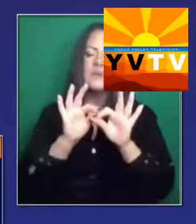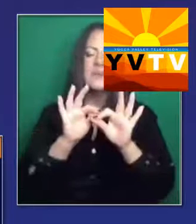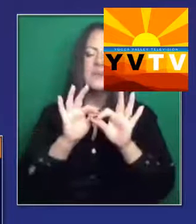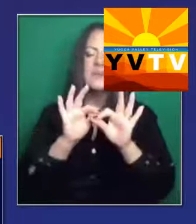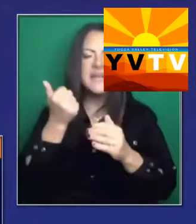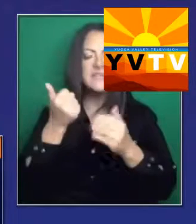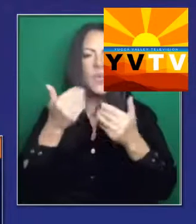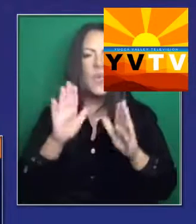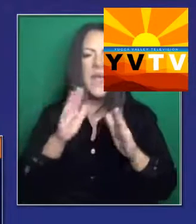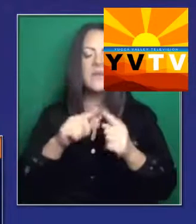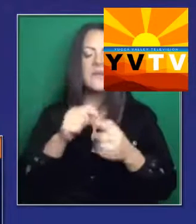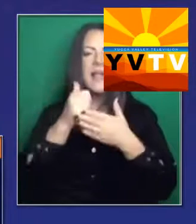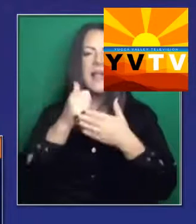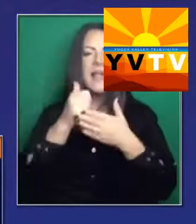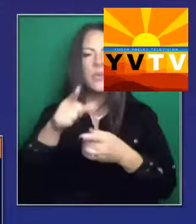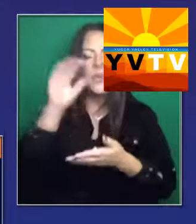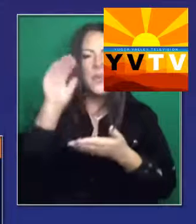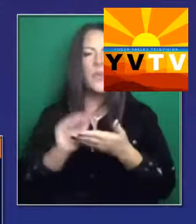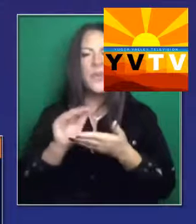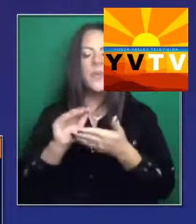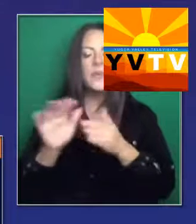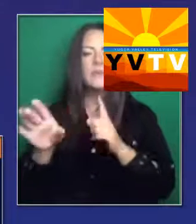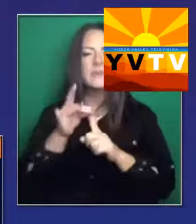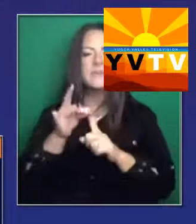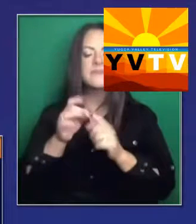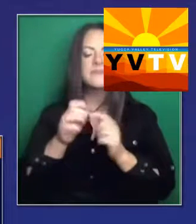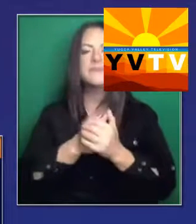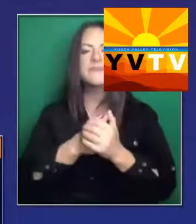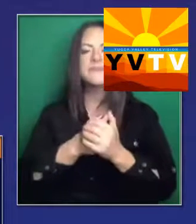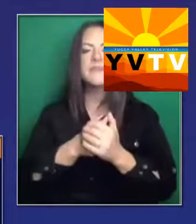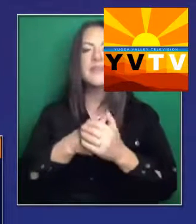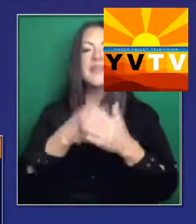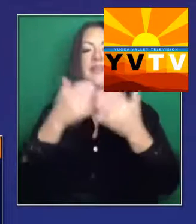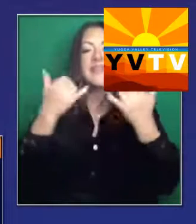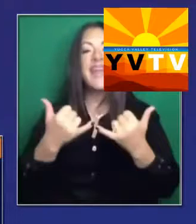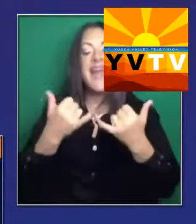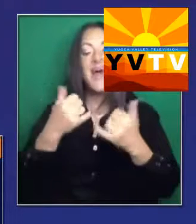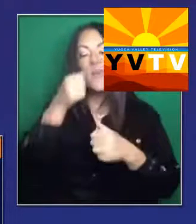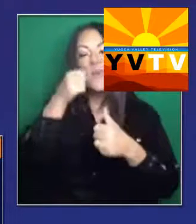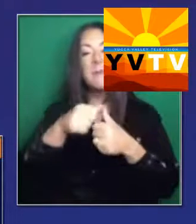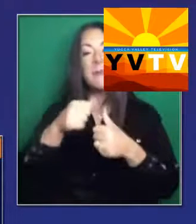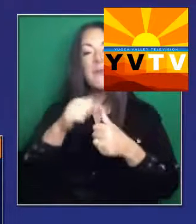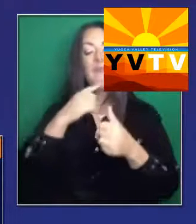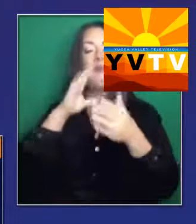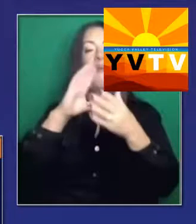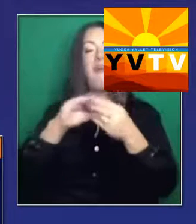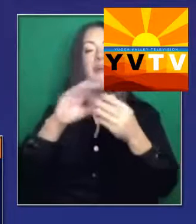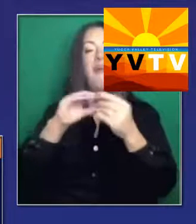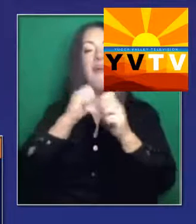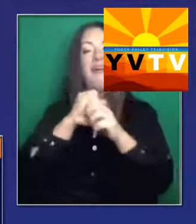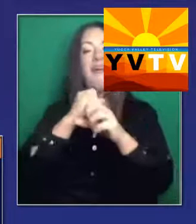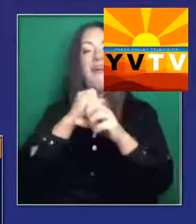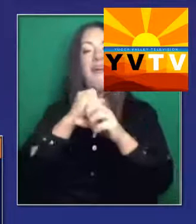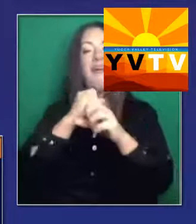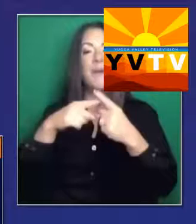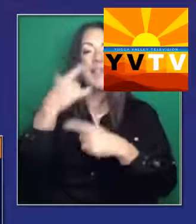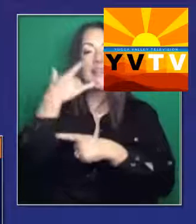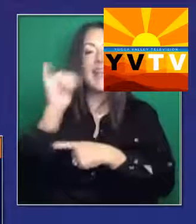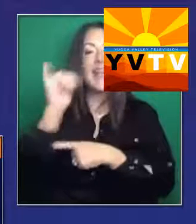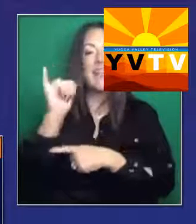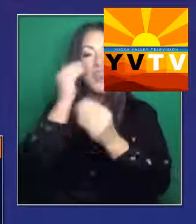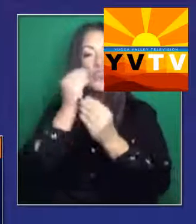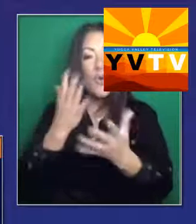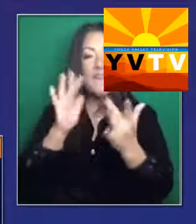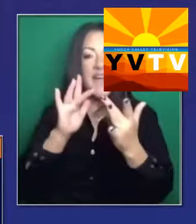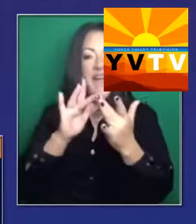million people have found that the California Notify app is important. It's easy to get, easy to download. Go to Google Play. You can just download it